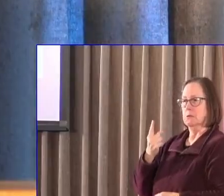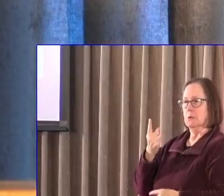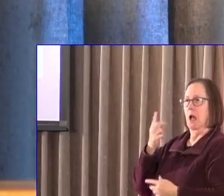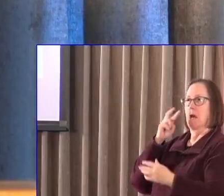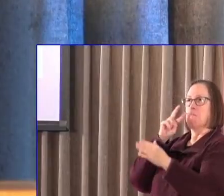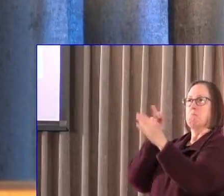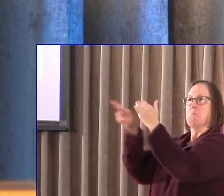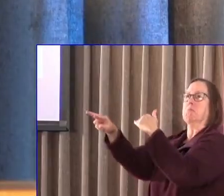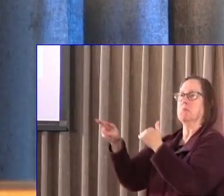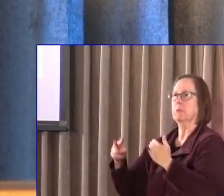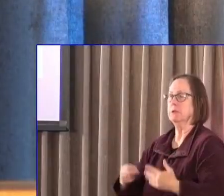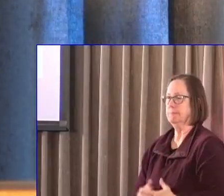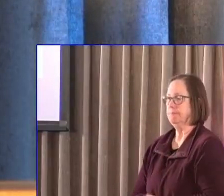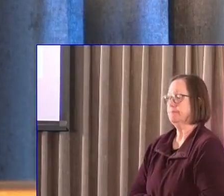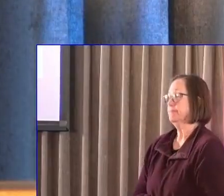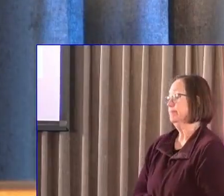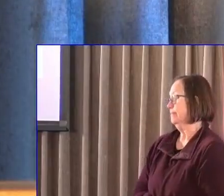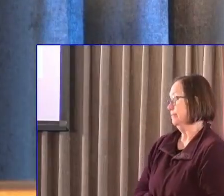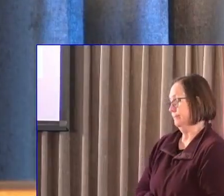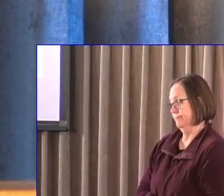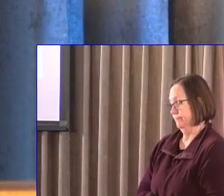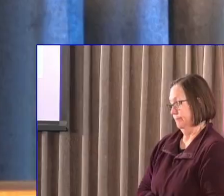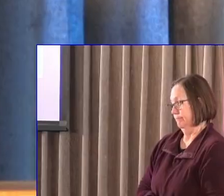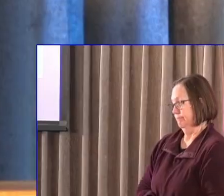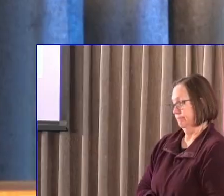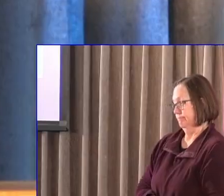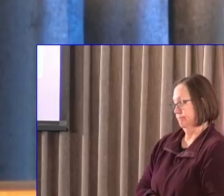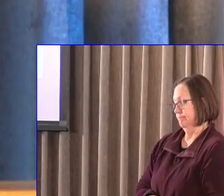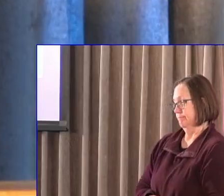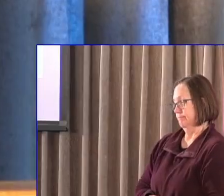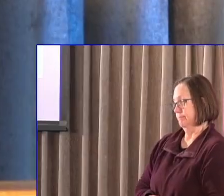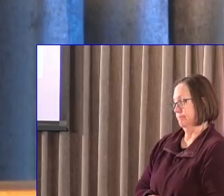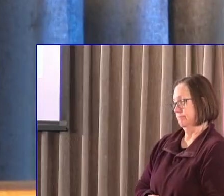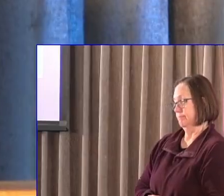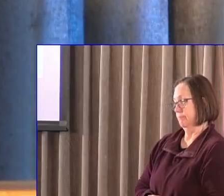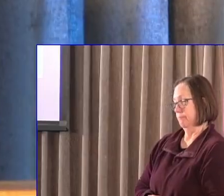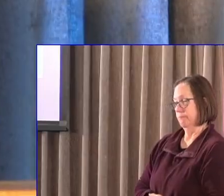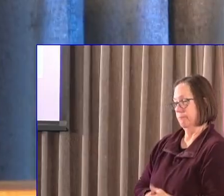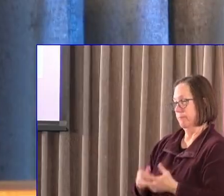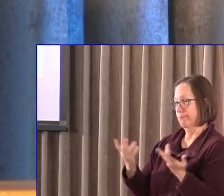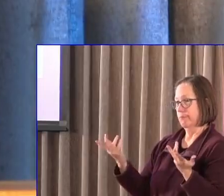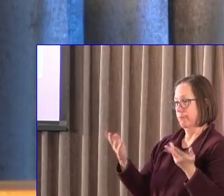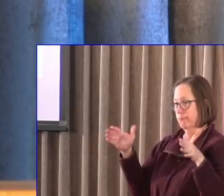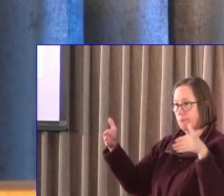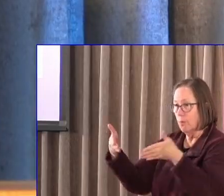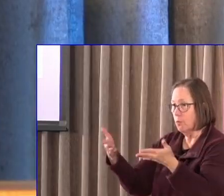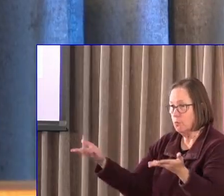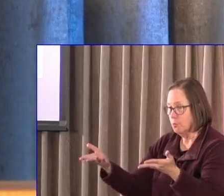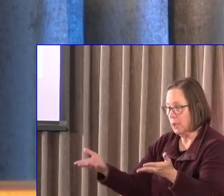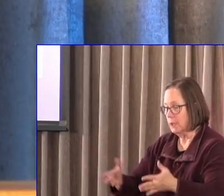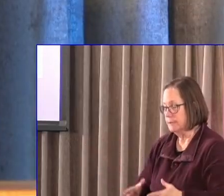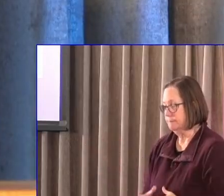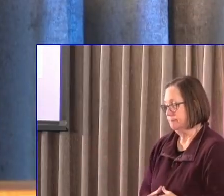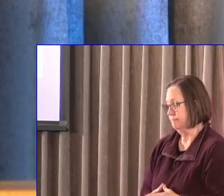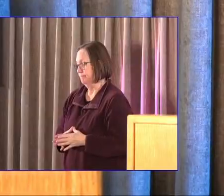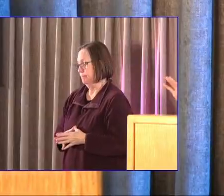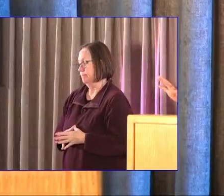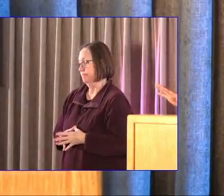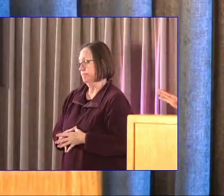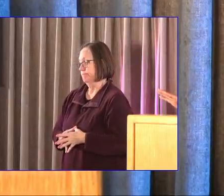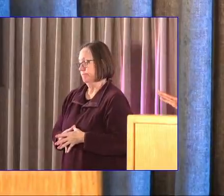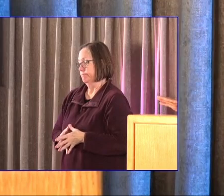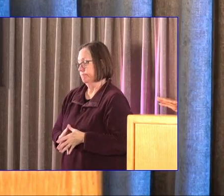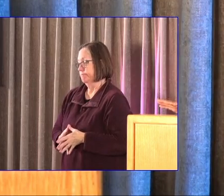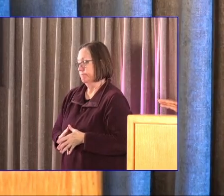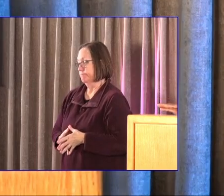And so these themes, again, we're narrowing down on the themes that we gleaned that cut across